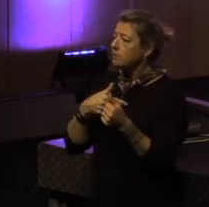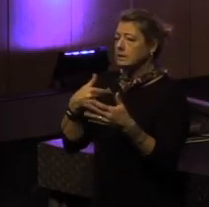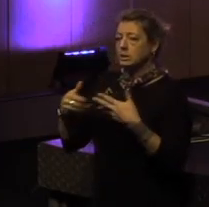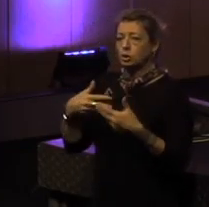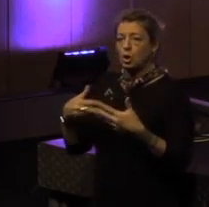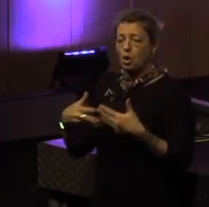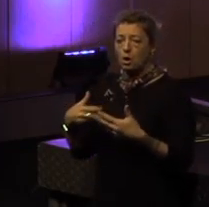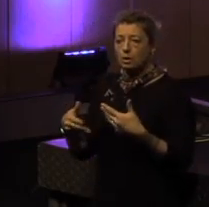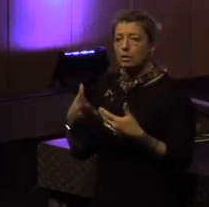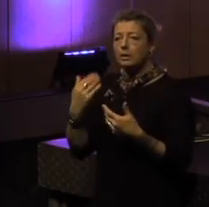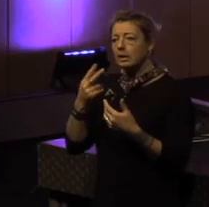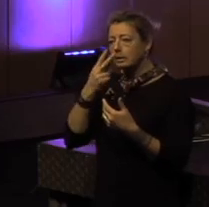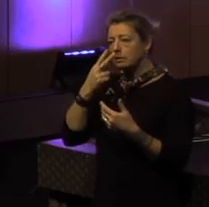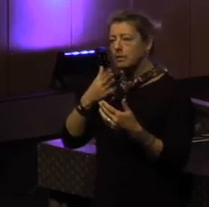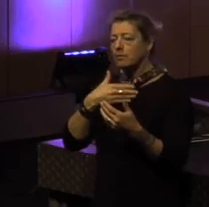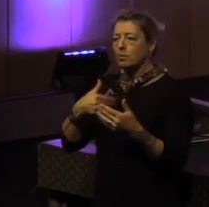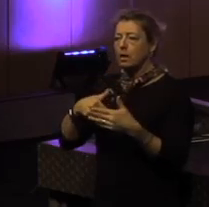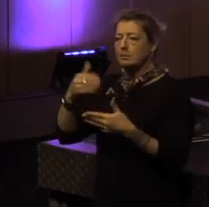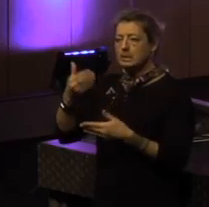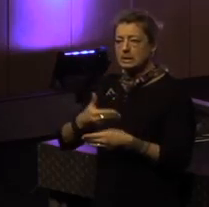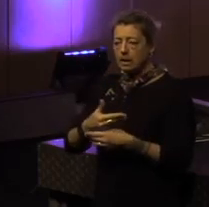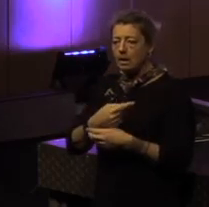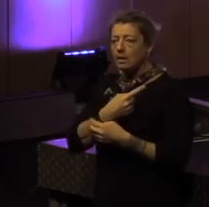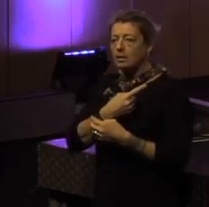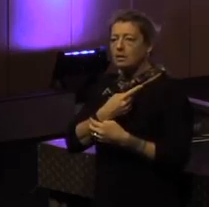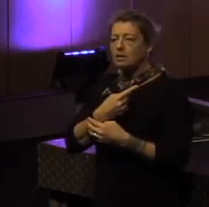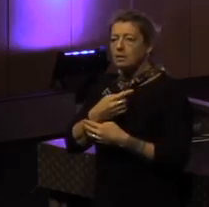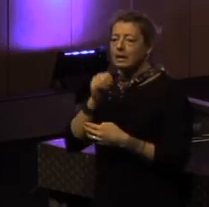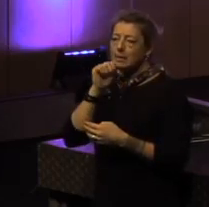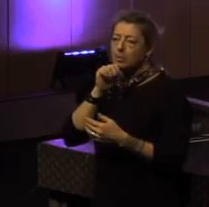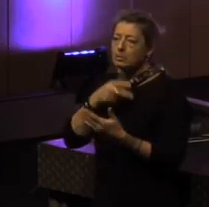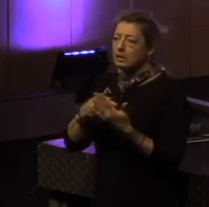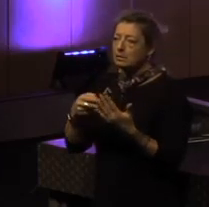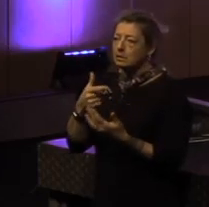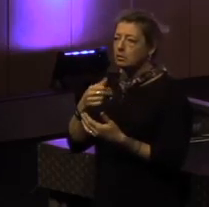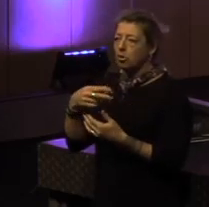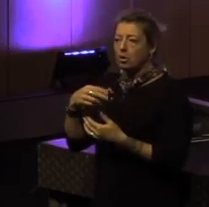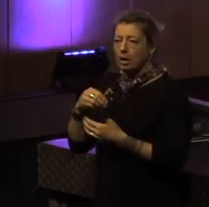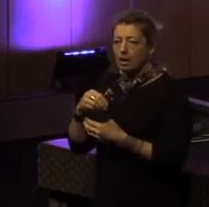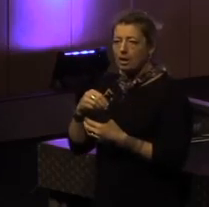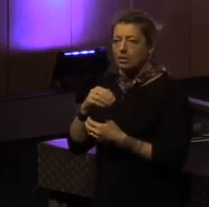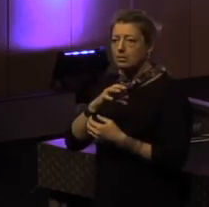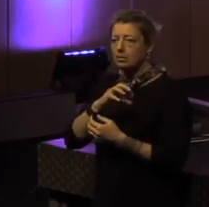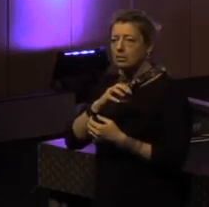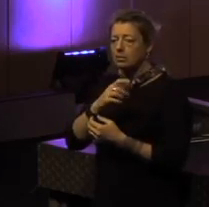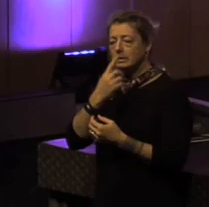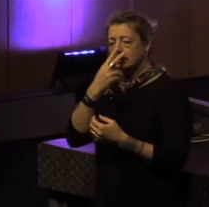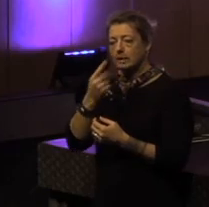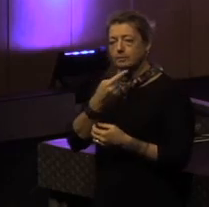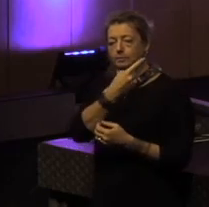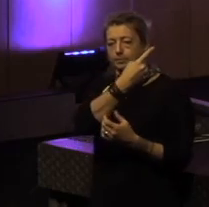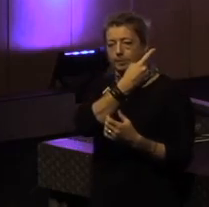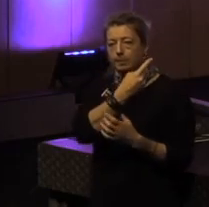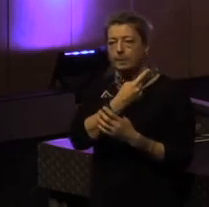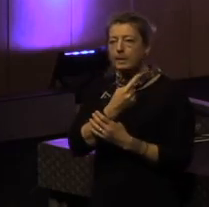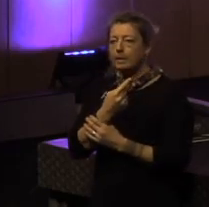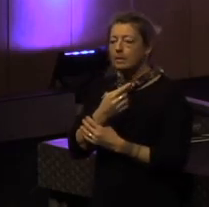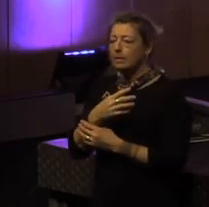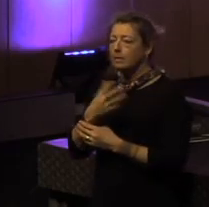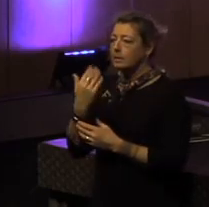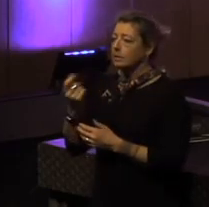Ferguson is 6.5 square miles. They have their own police department and city